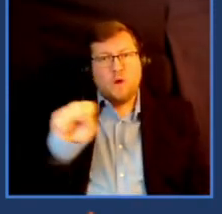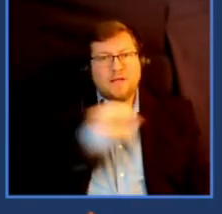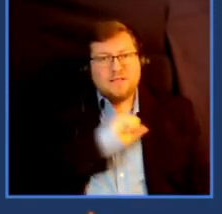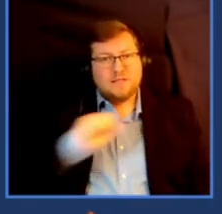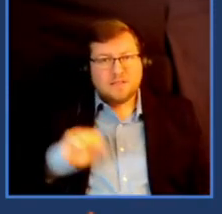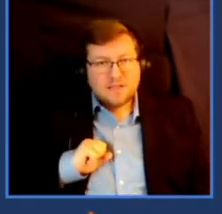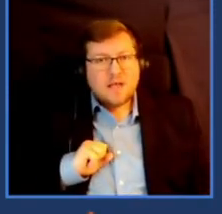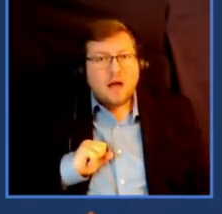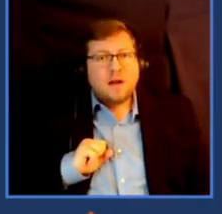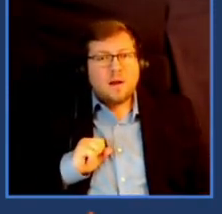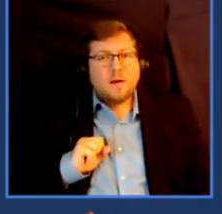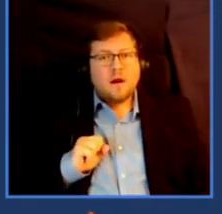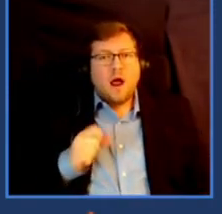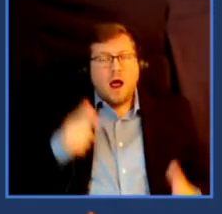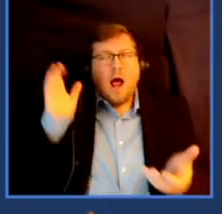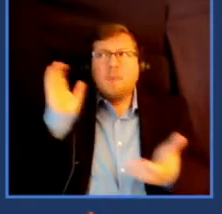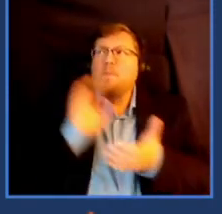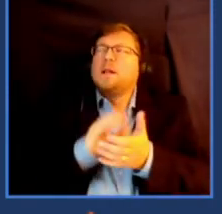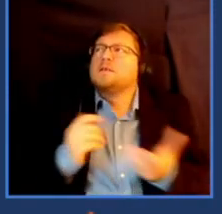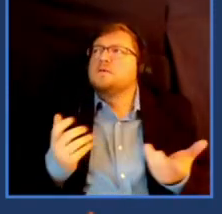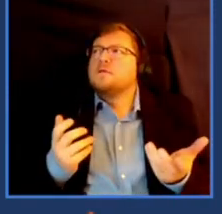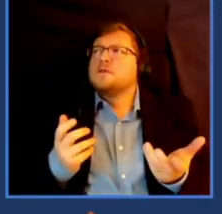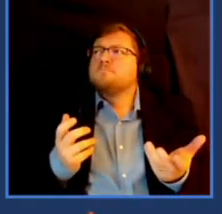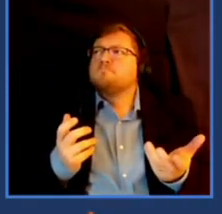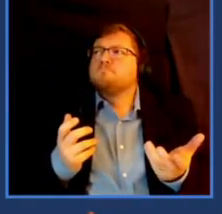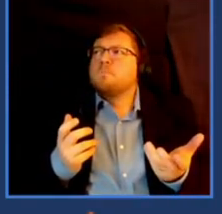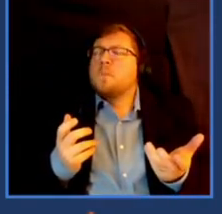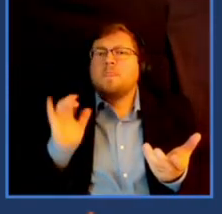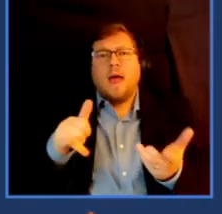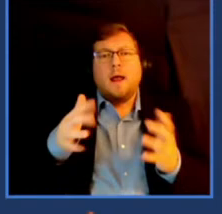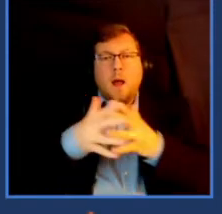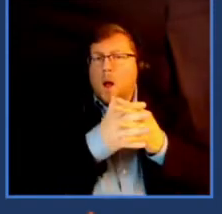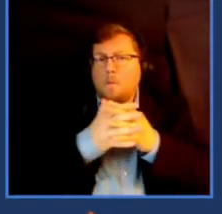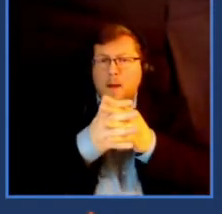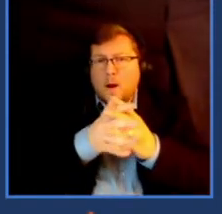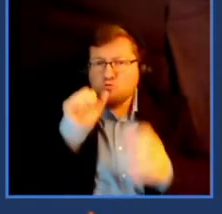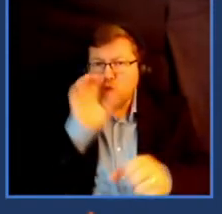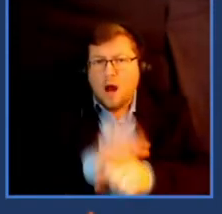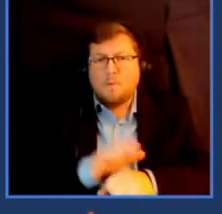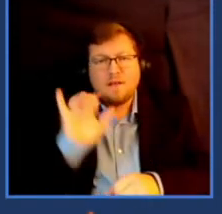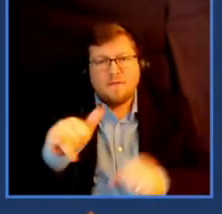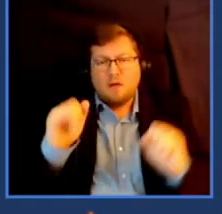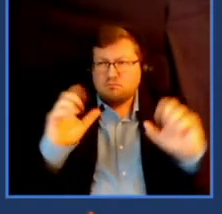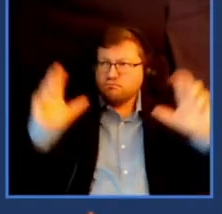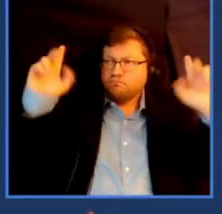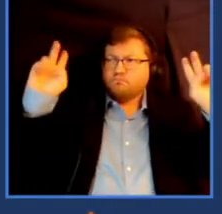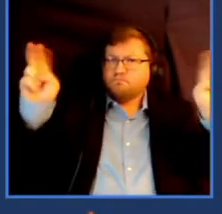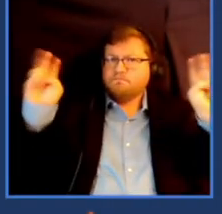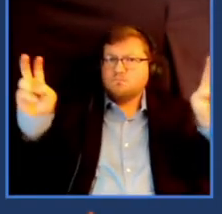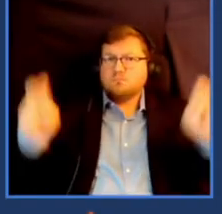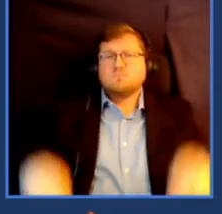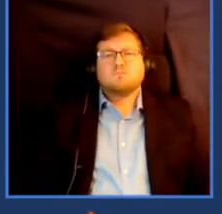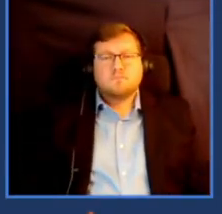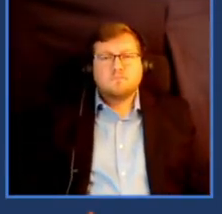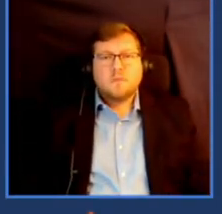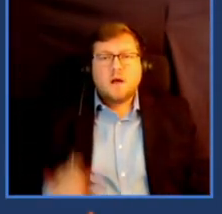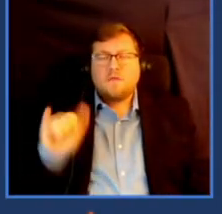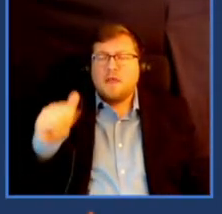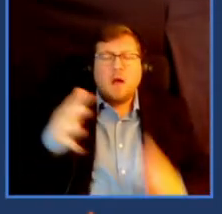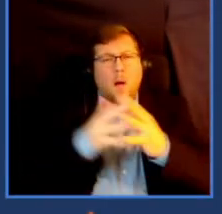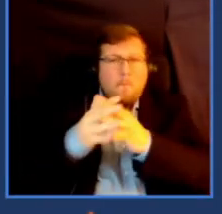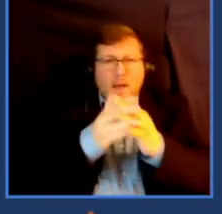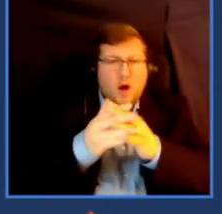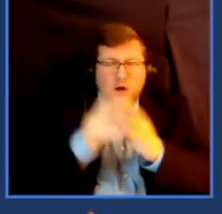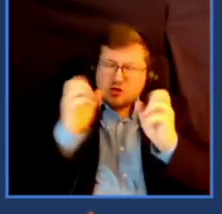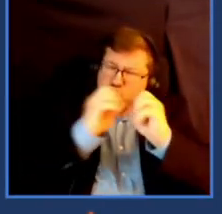I believe in the American promise. I believe in the American dream. But